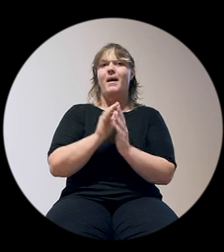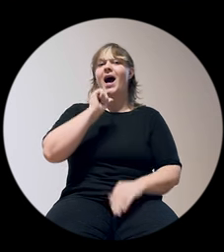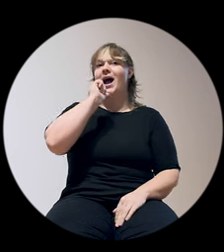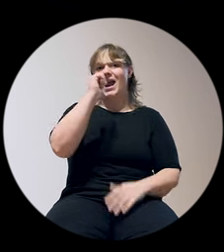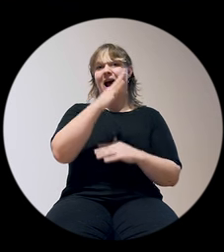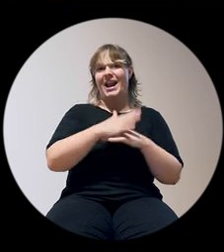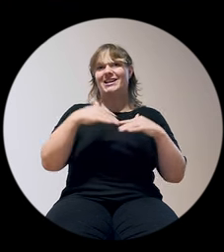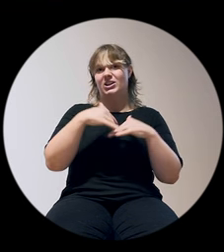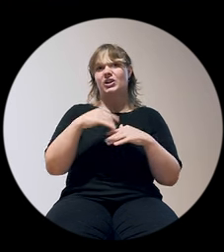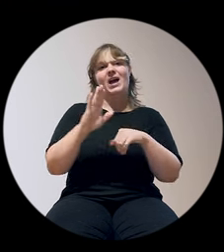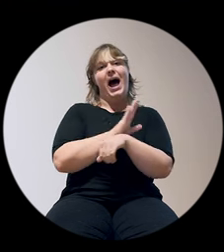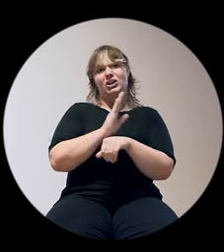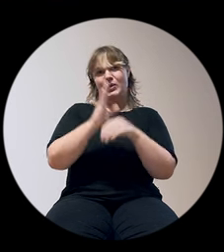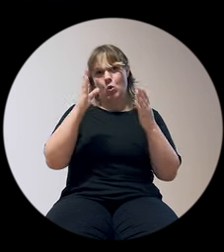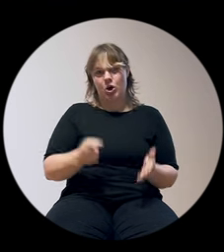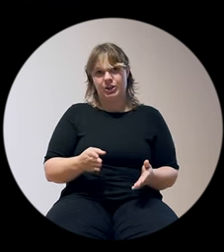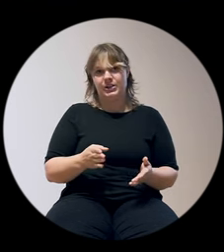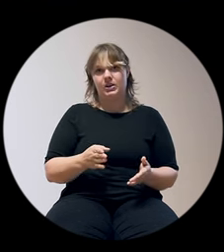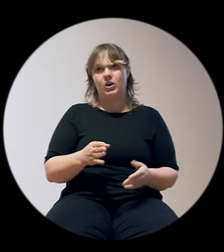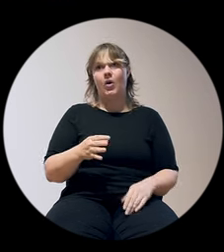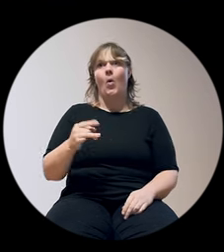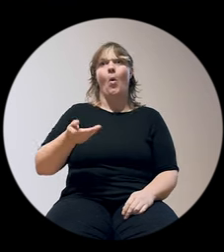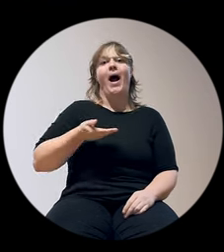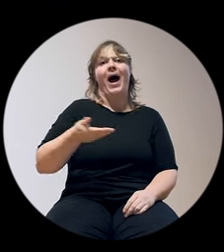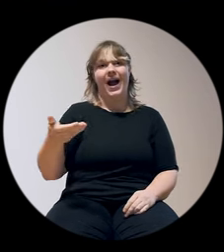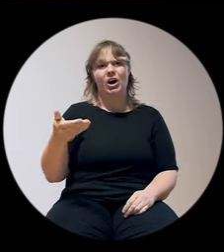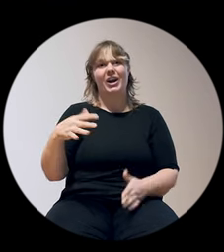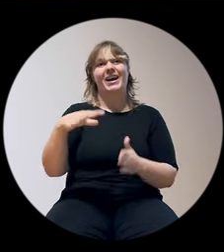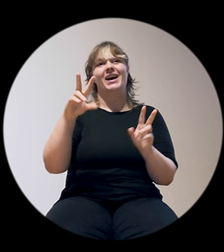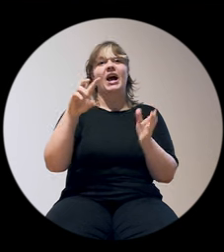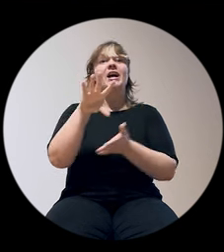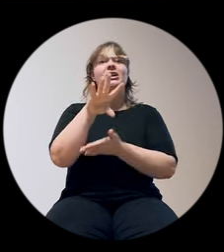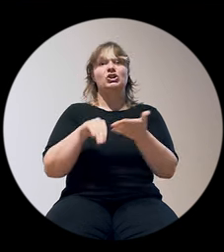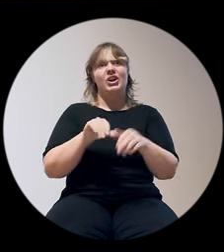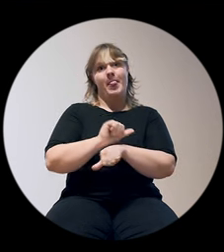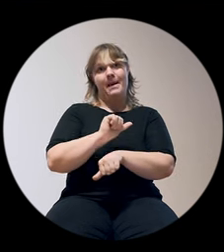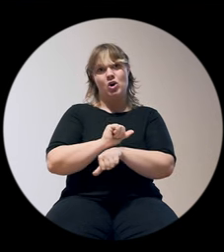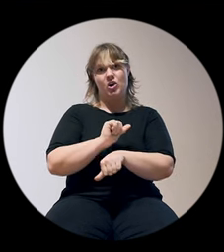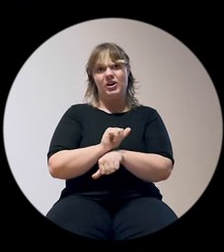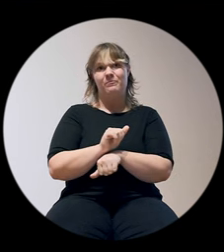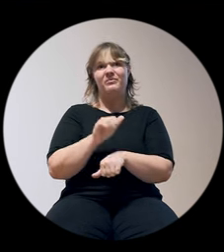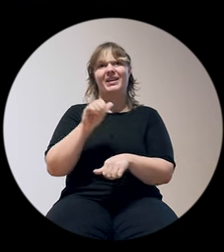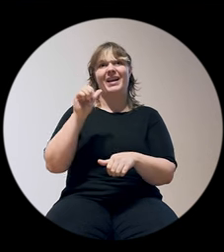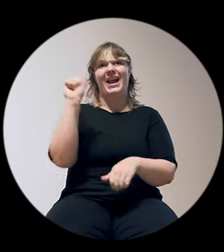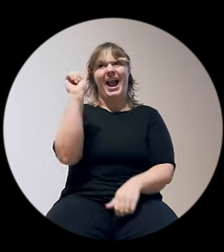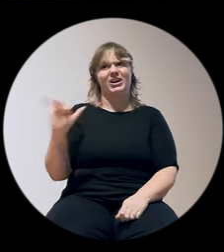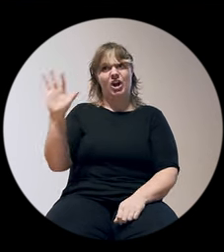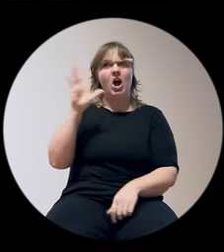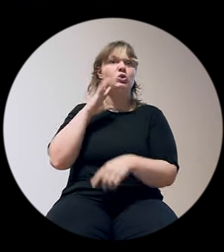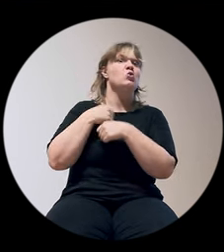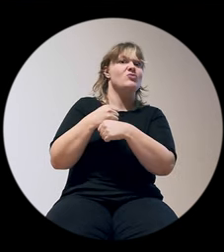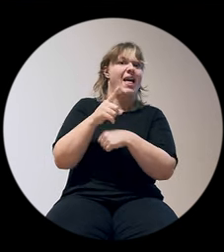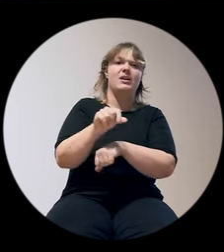non-Indigenous entrepreneurs who hired cheap labor in Indonesia to create the